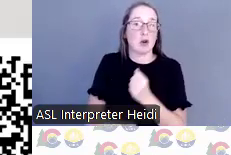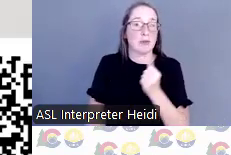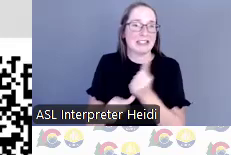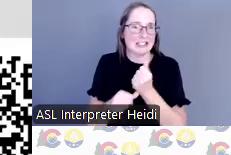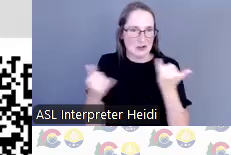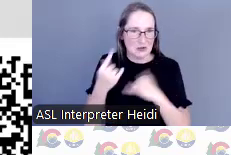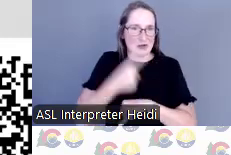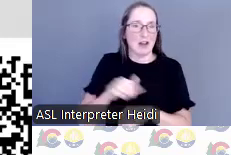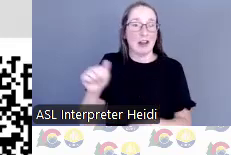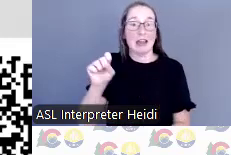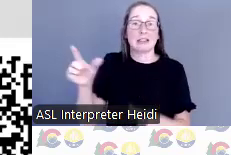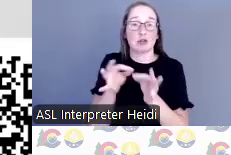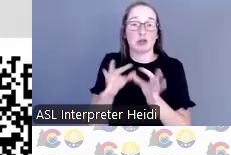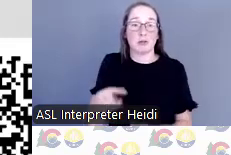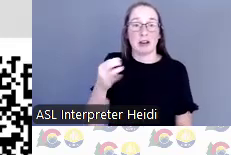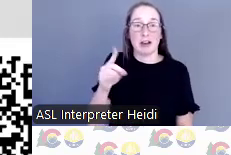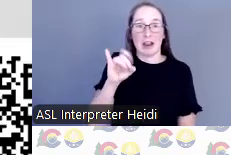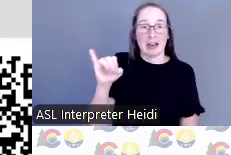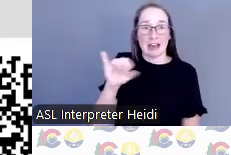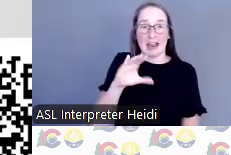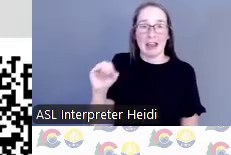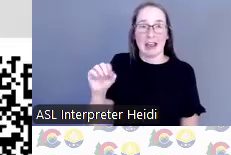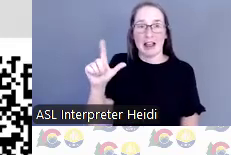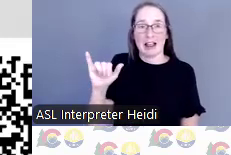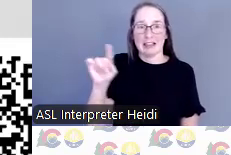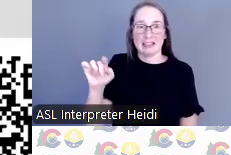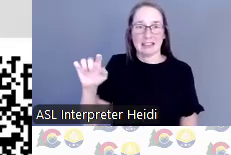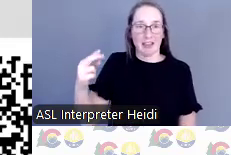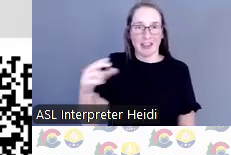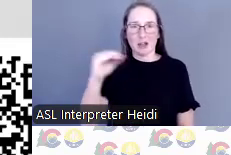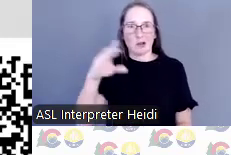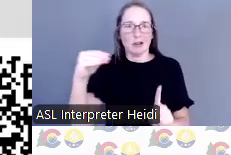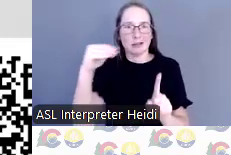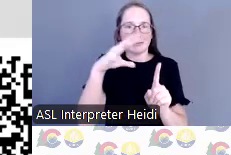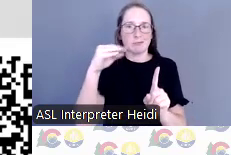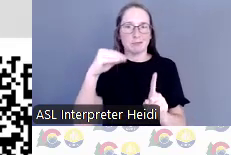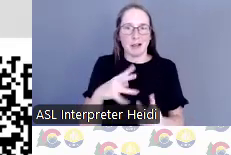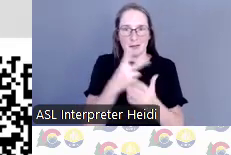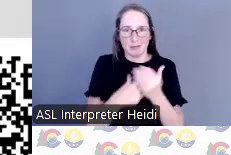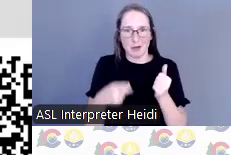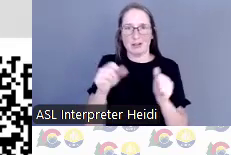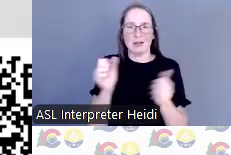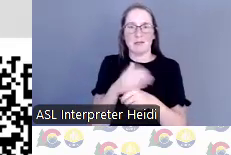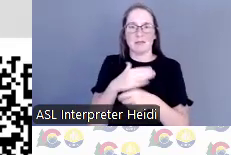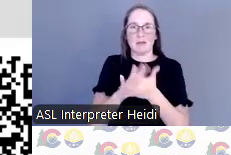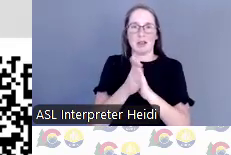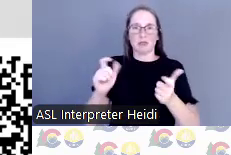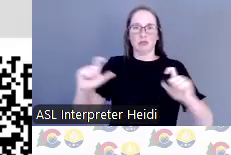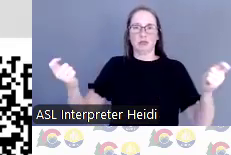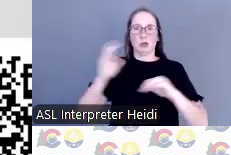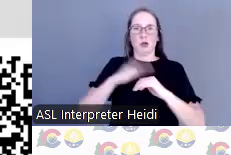Today's ASL interpreters are Heidi and Liz, and you can spotlight them so that they will appear larger on your